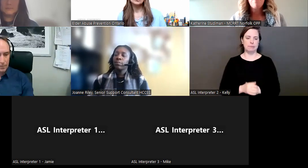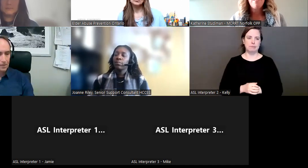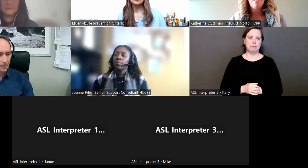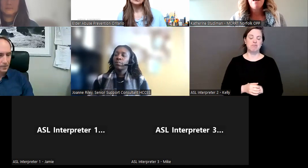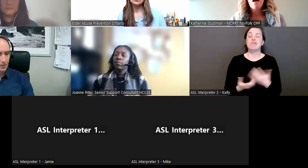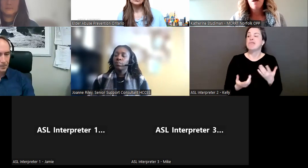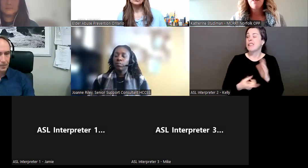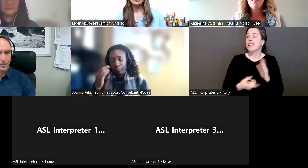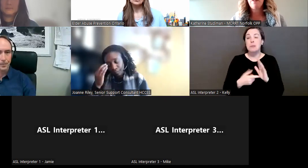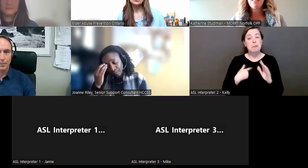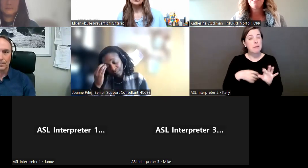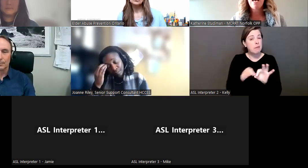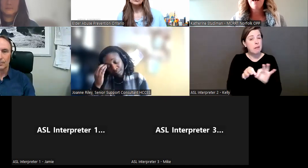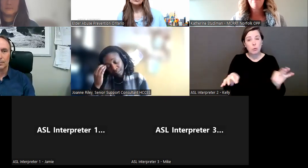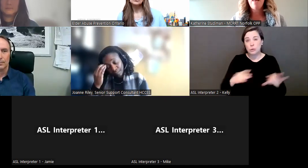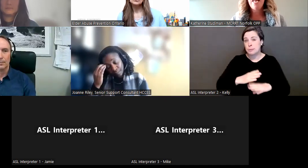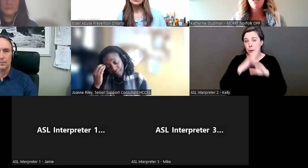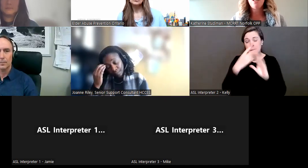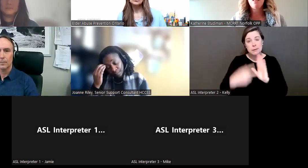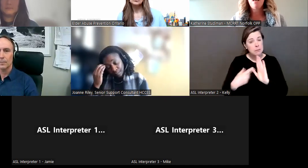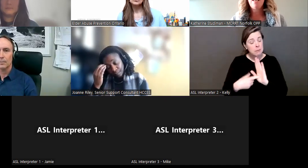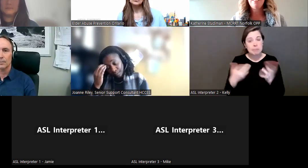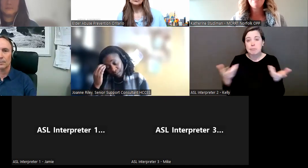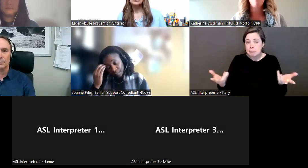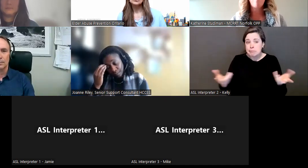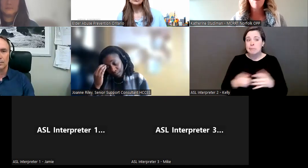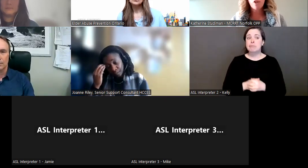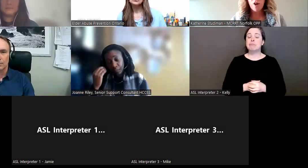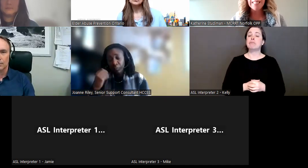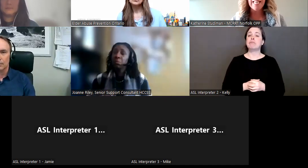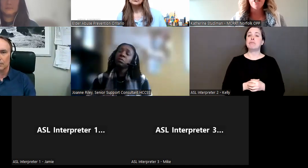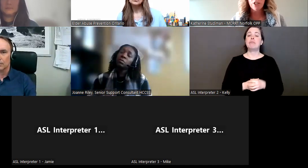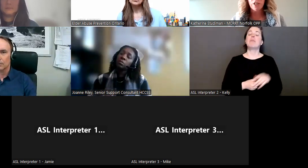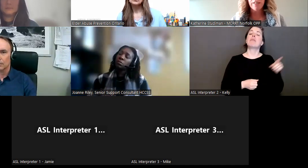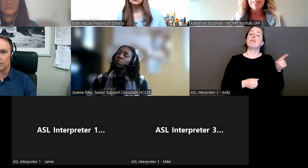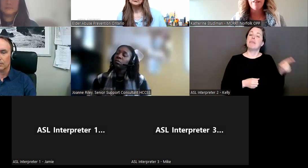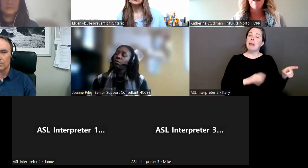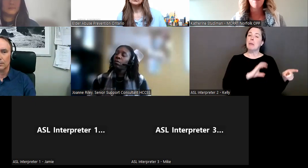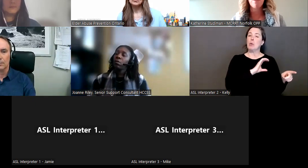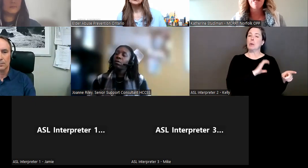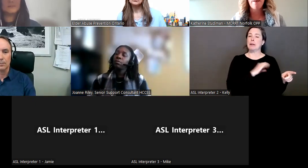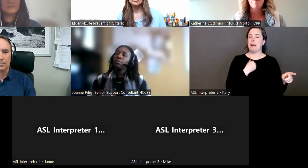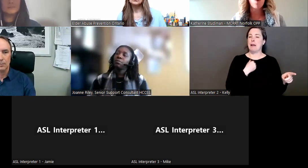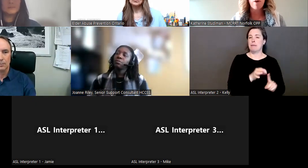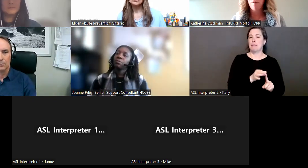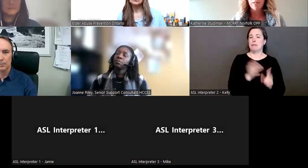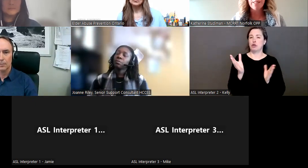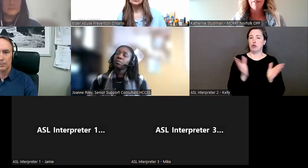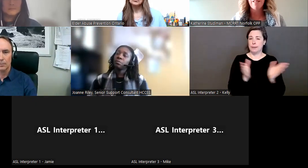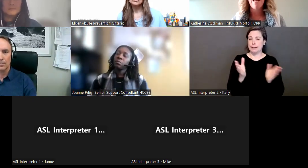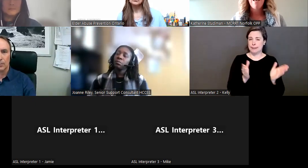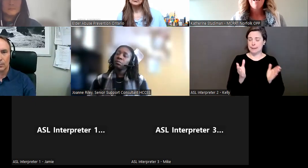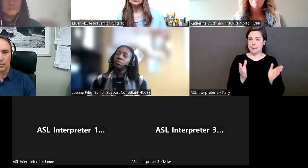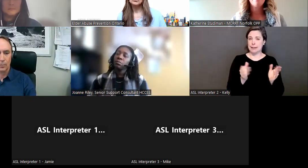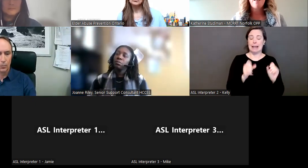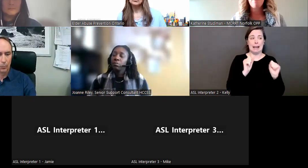well, but our police services have a telephone translator service available to them